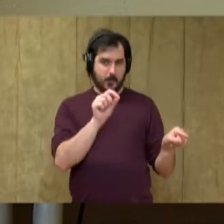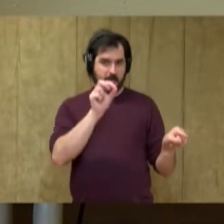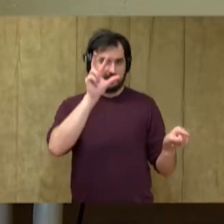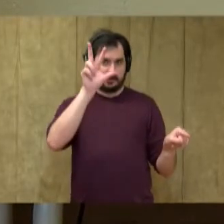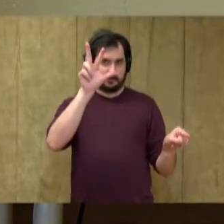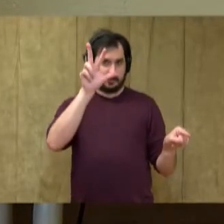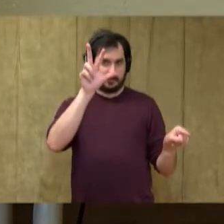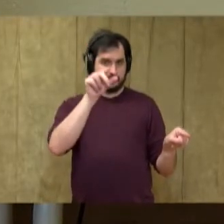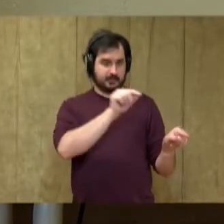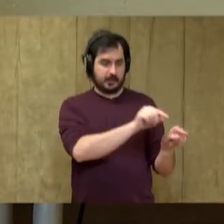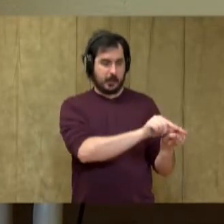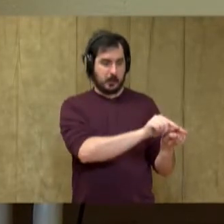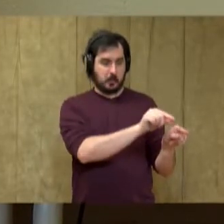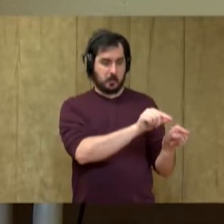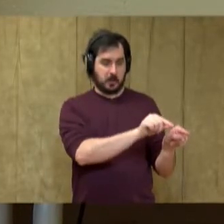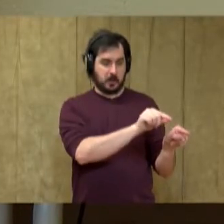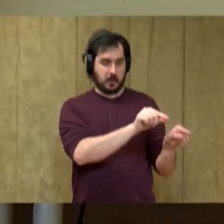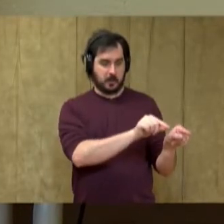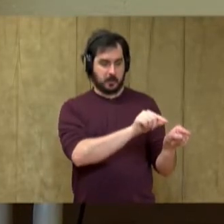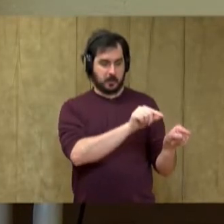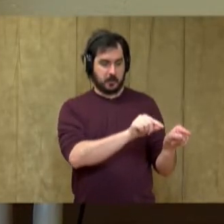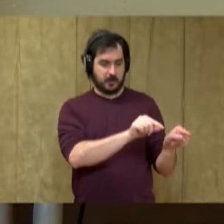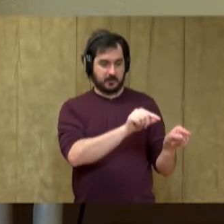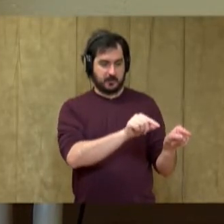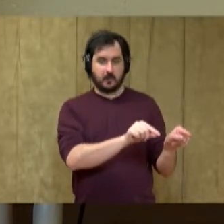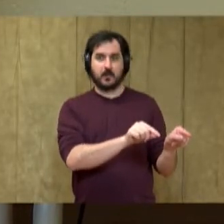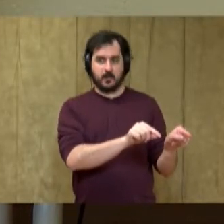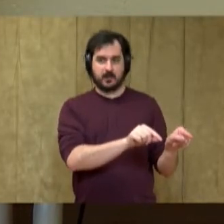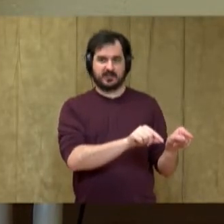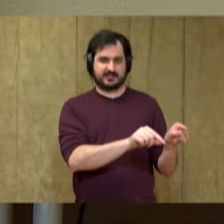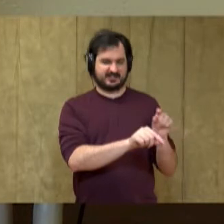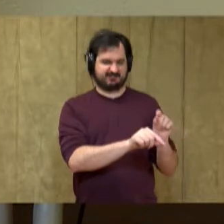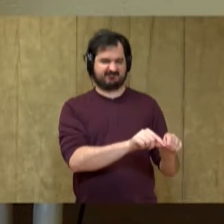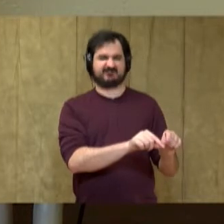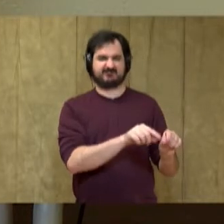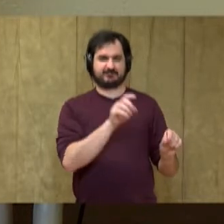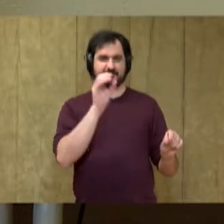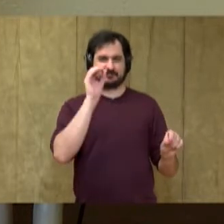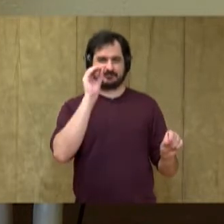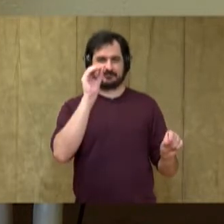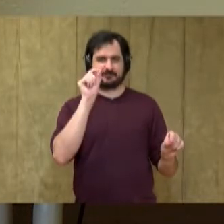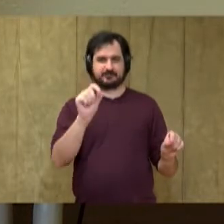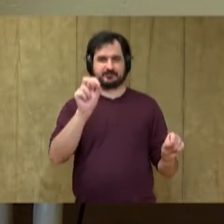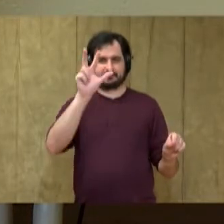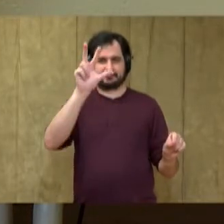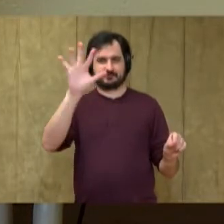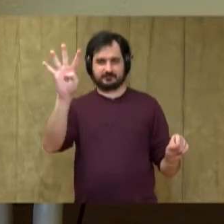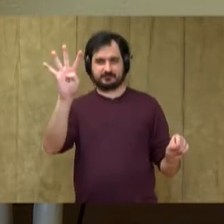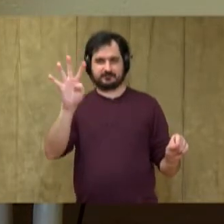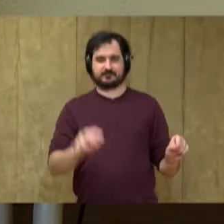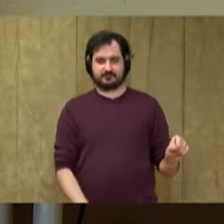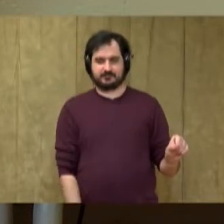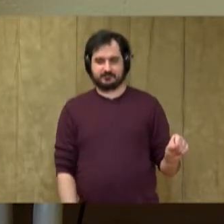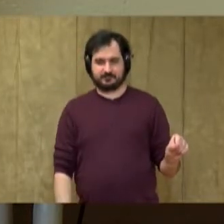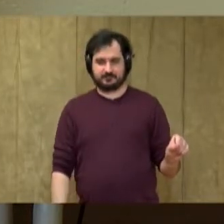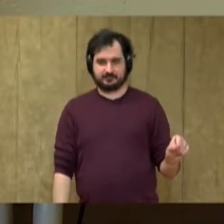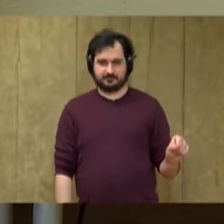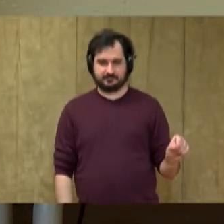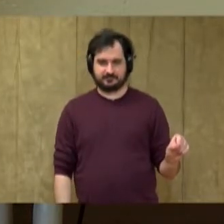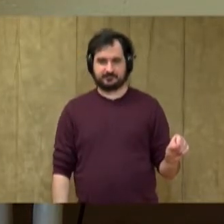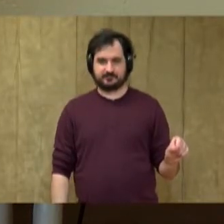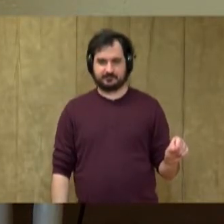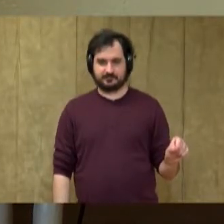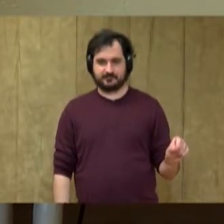that 3 is in the tenths place. So we would go 4 little jumps past our 3/10. So 34/100ths would be